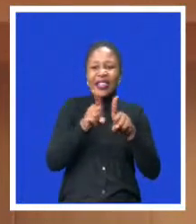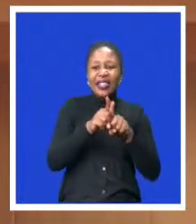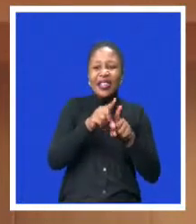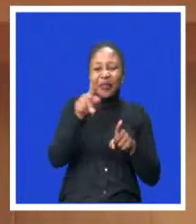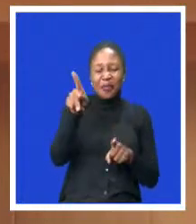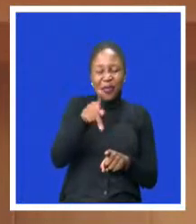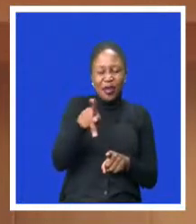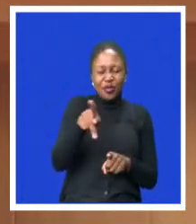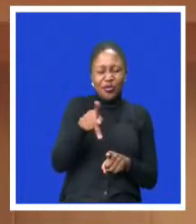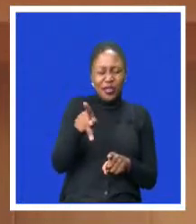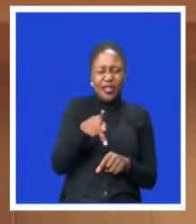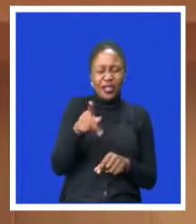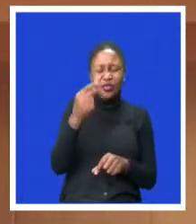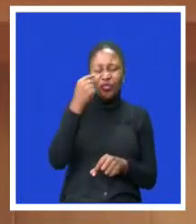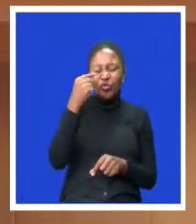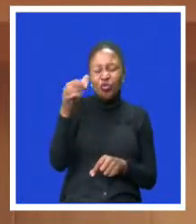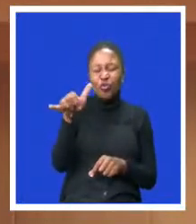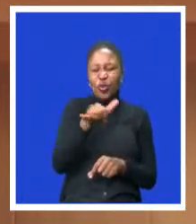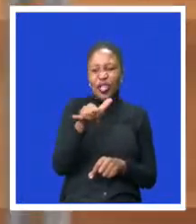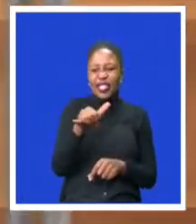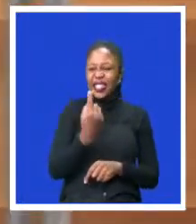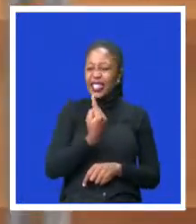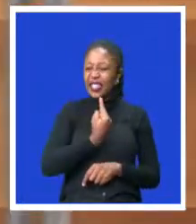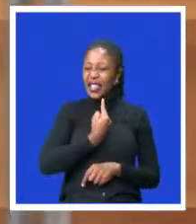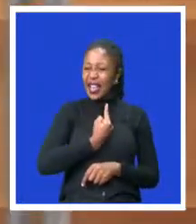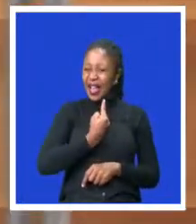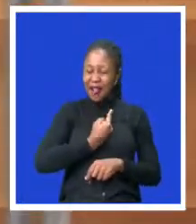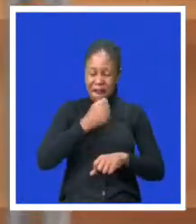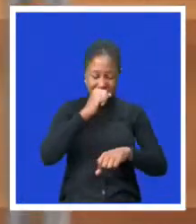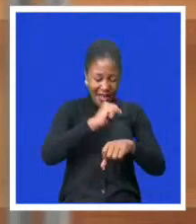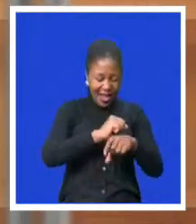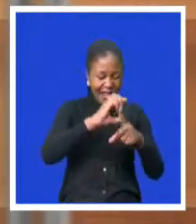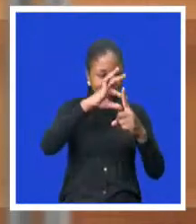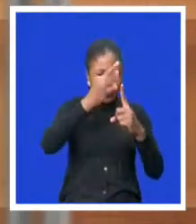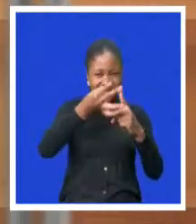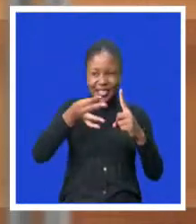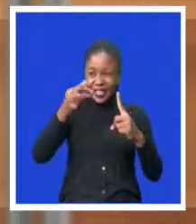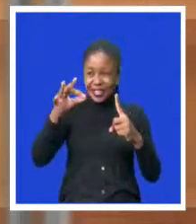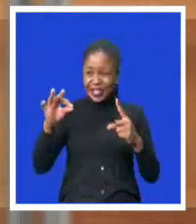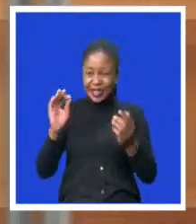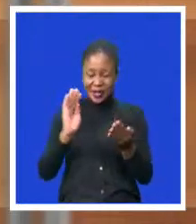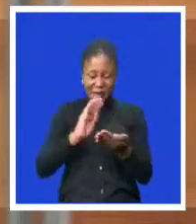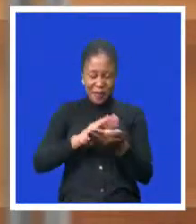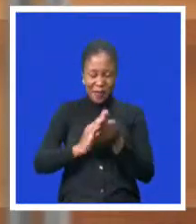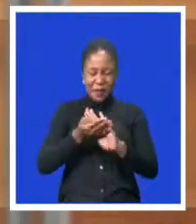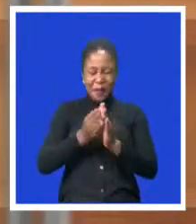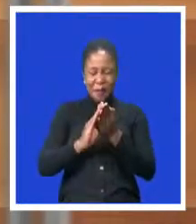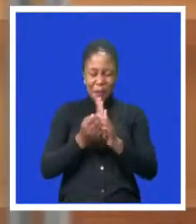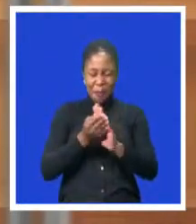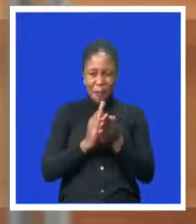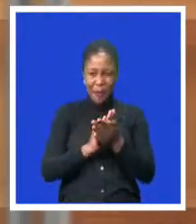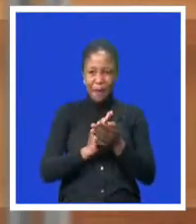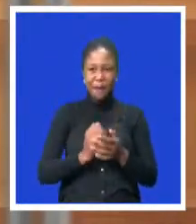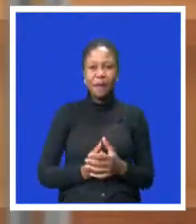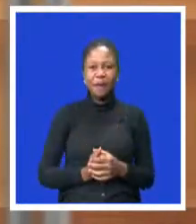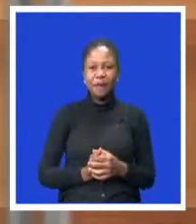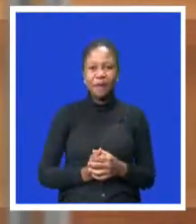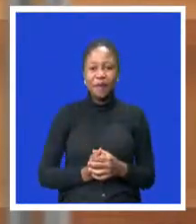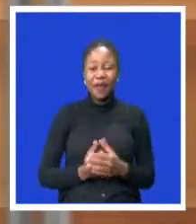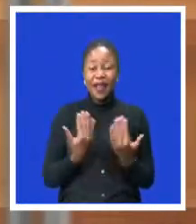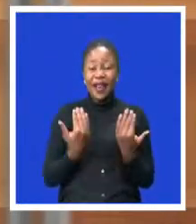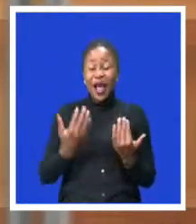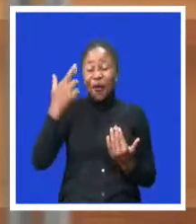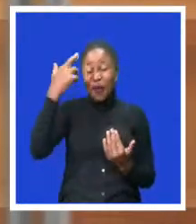own sentence at the end of the lesson. All right, Form 1s and Form 2s, I hope you're ready for your lesson. And of course, a reminder that we are live right now